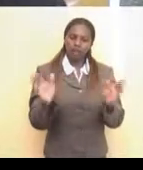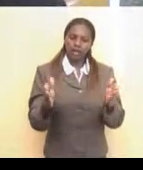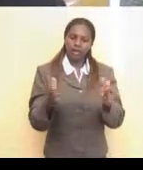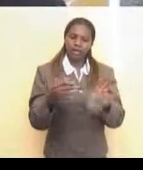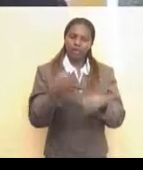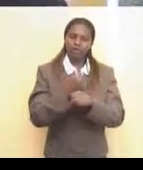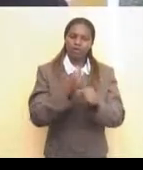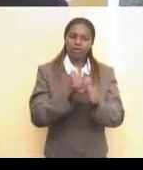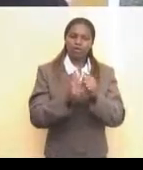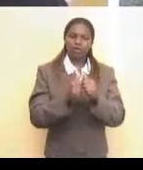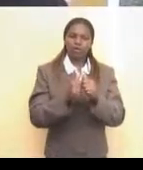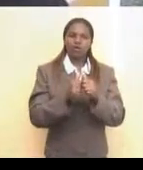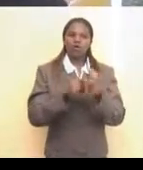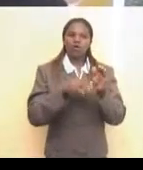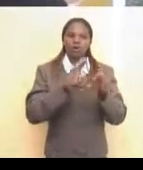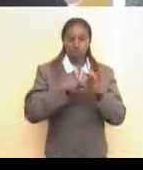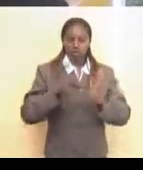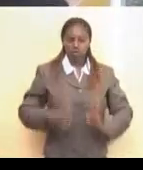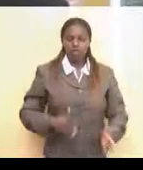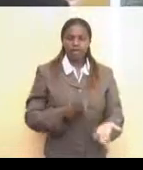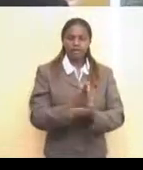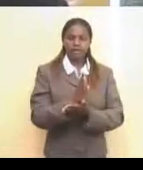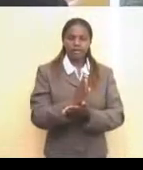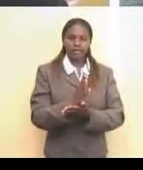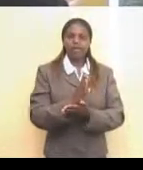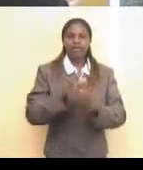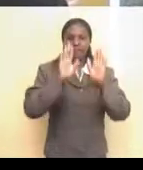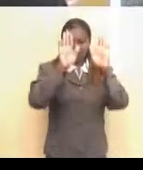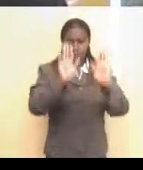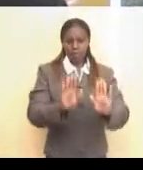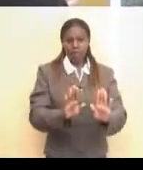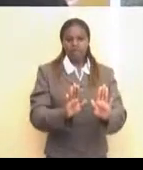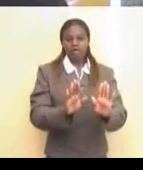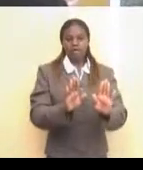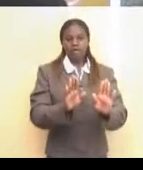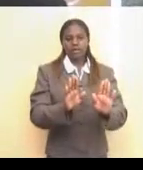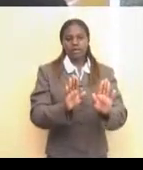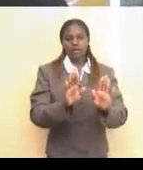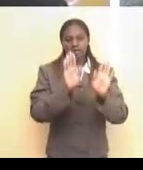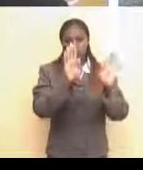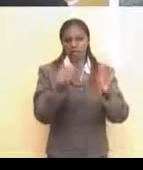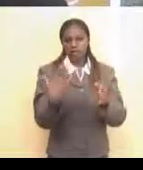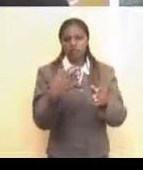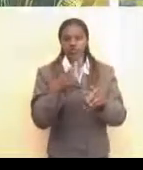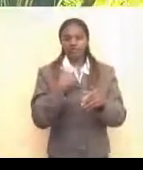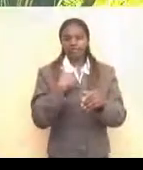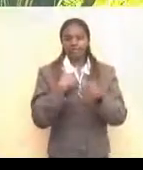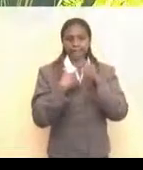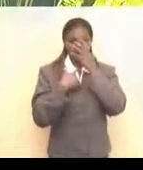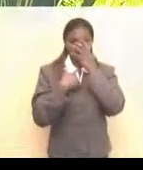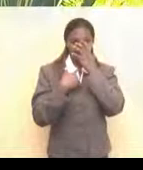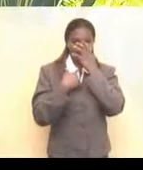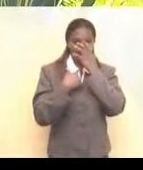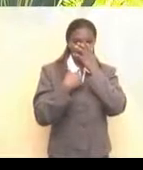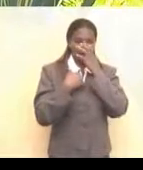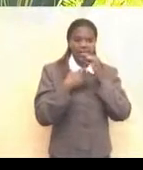that is done with an emphasis on human rights as the utmost aspect that we look out for. And now we